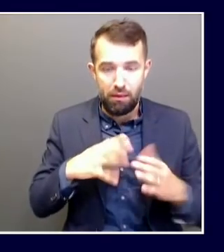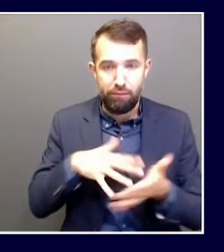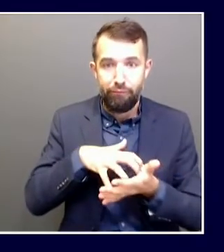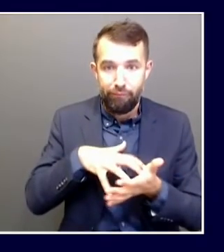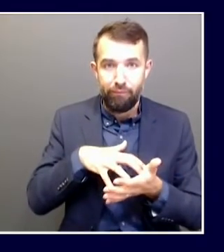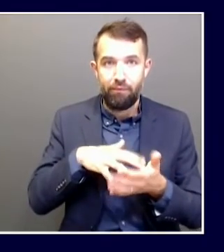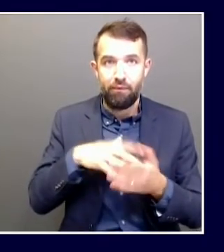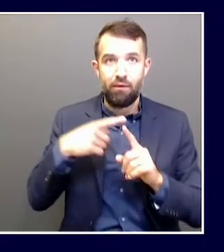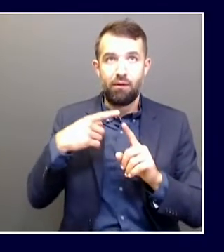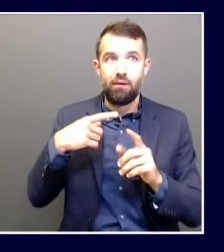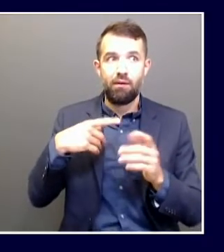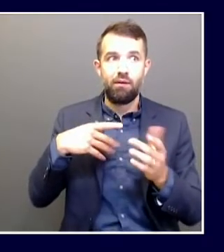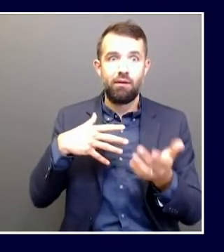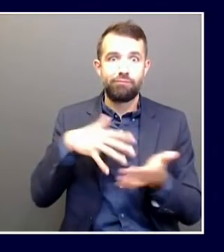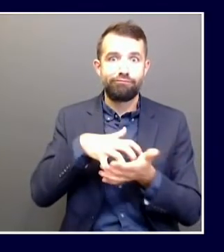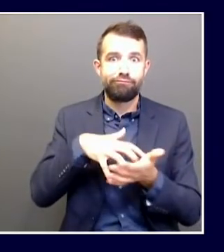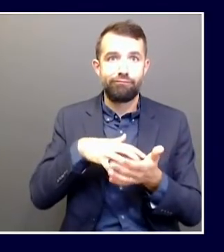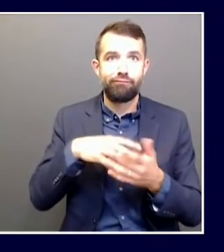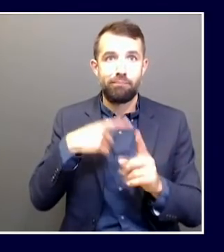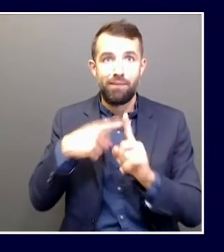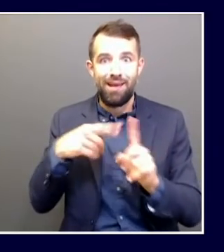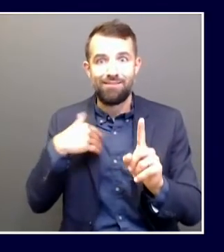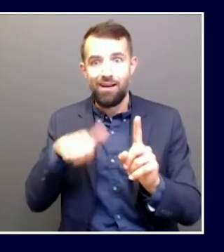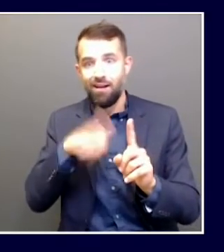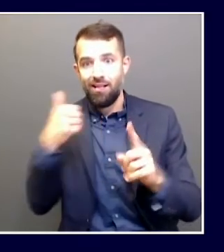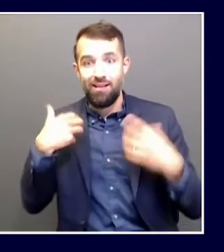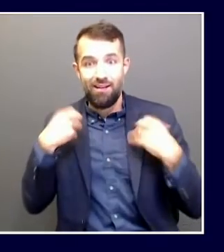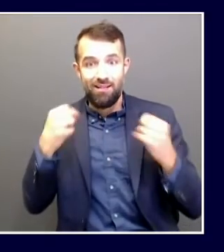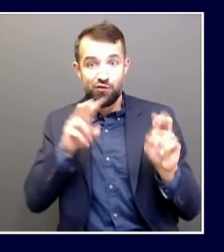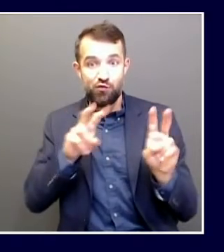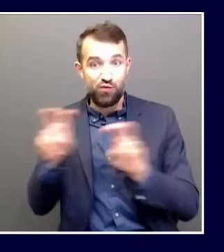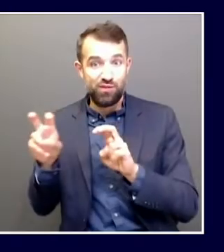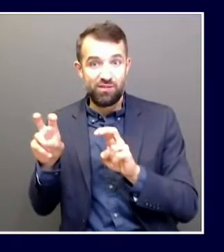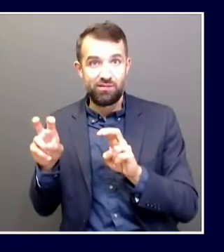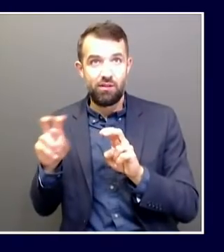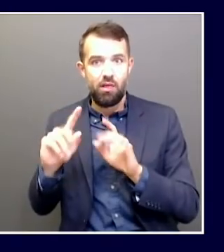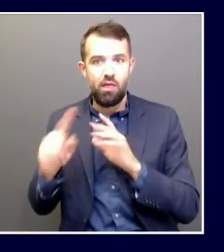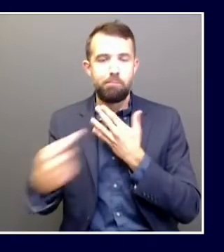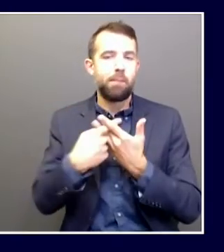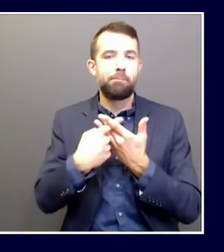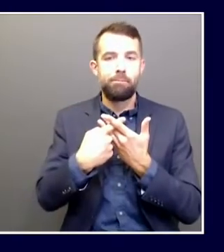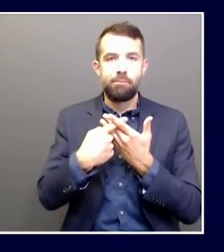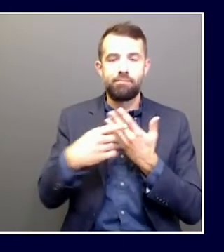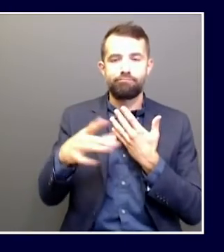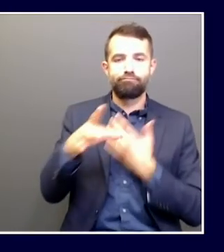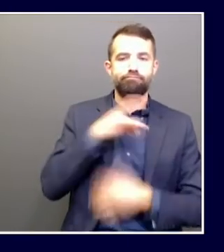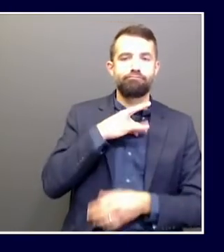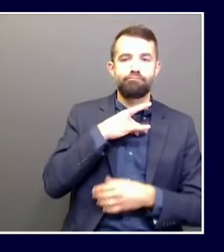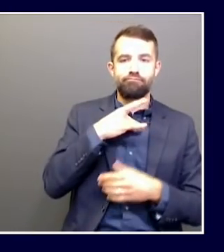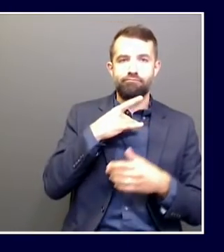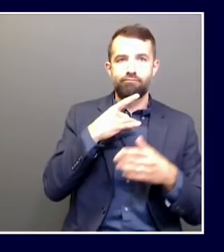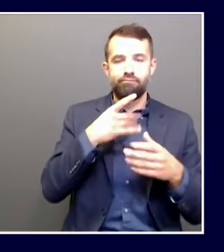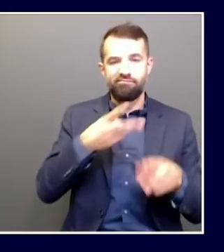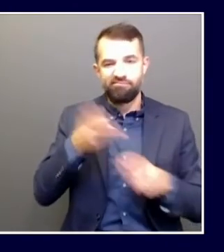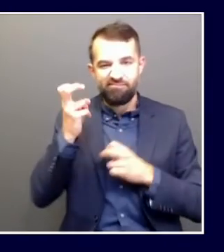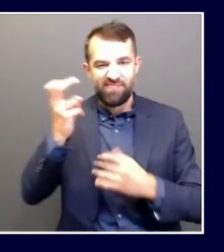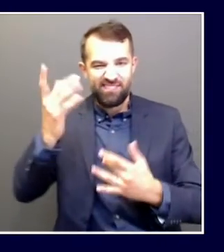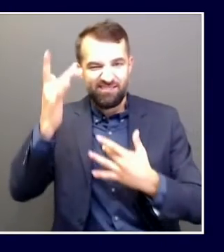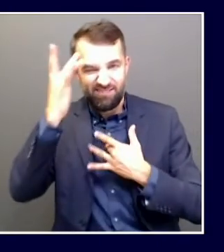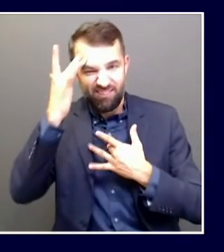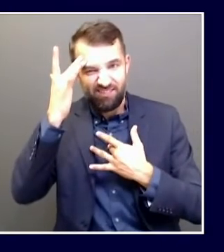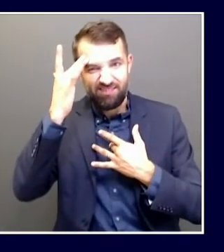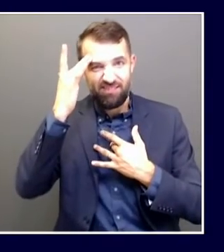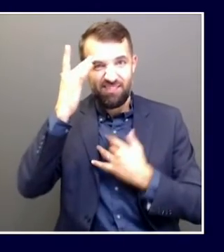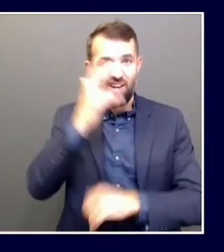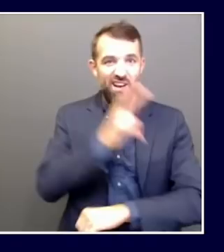have a pre-existing health condition. That's why for those who are in the categories I mentioned, David, 65 and over,